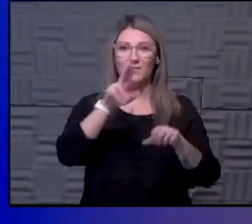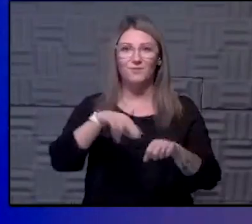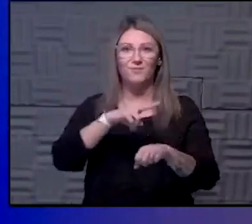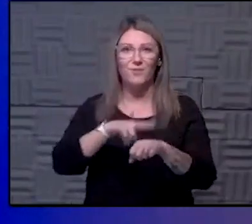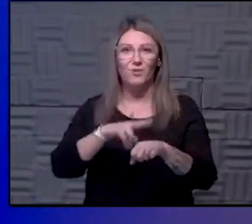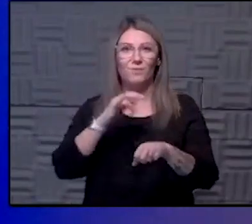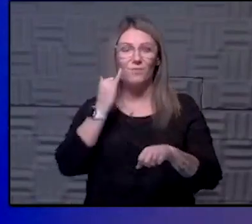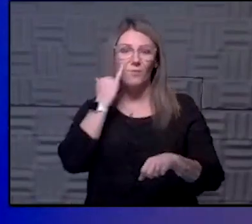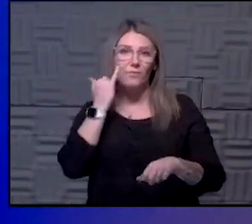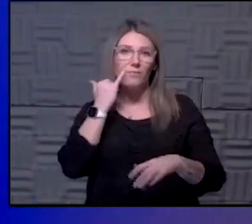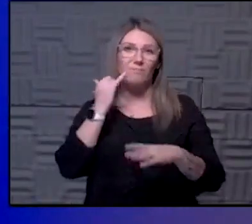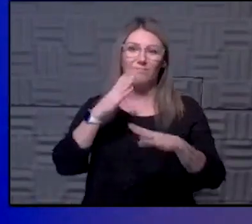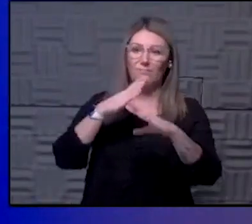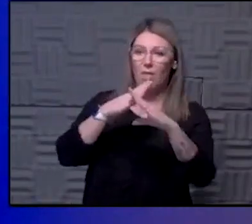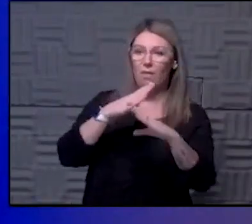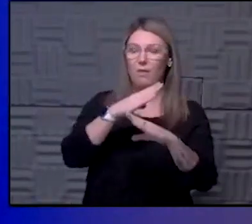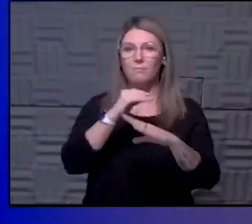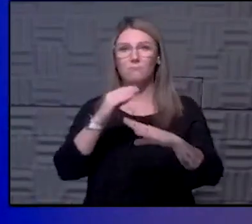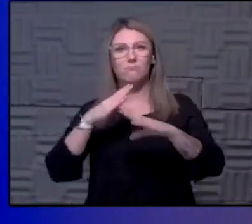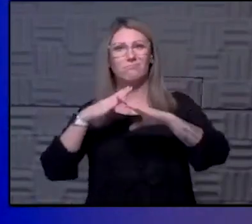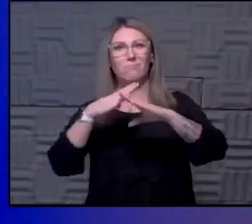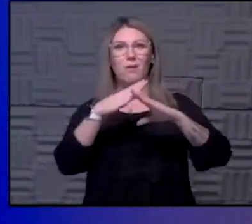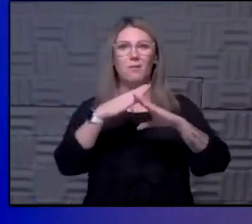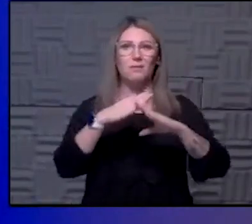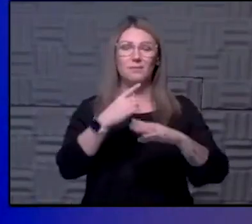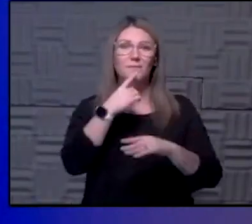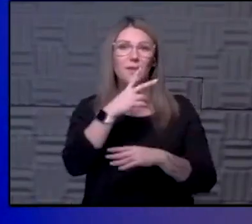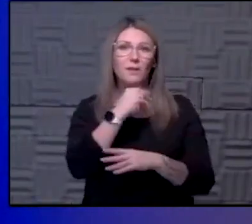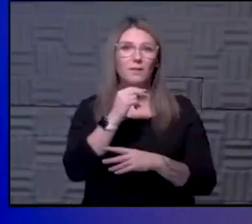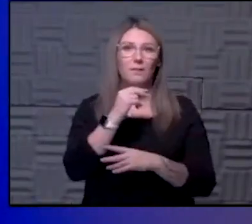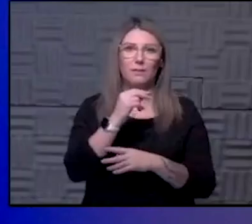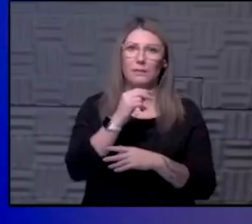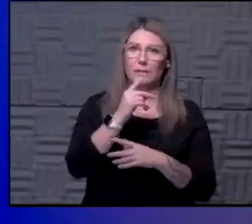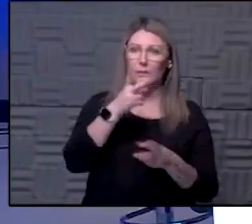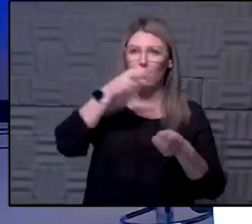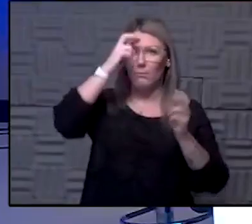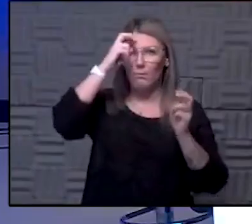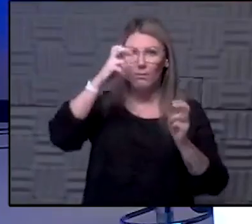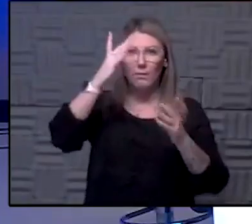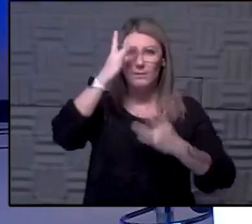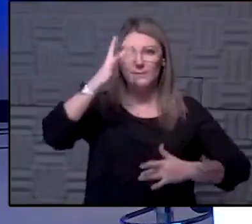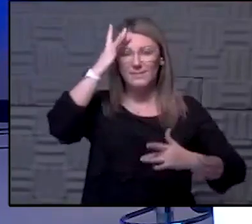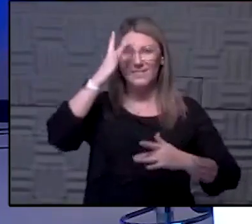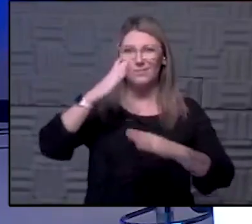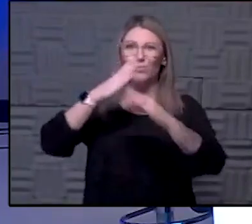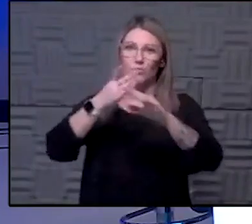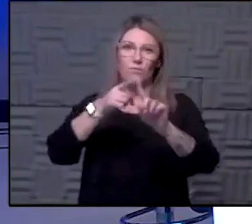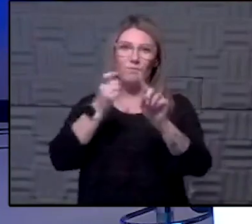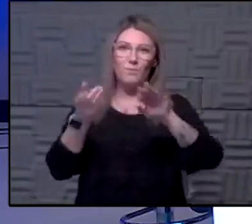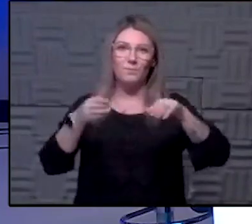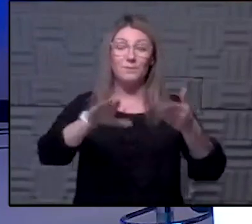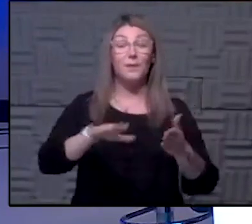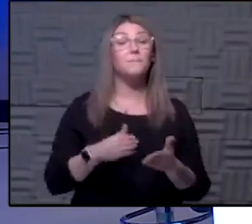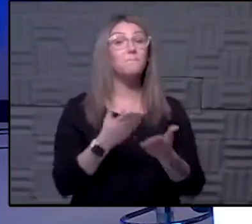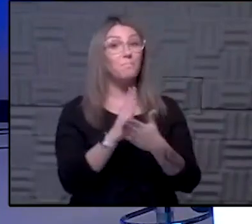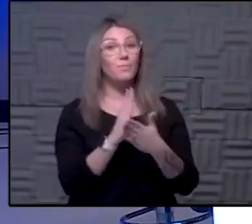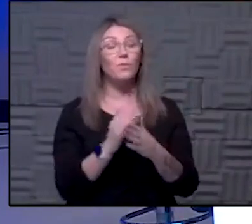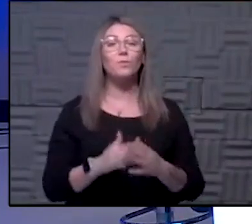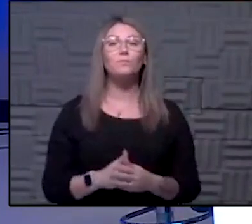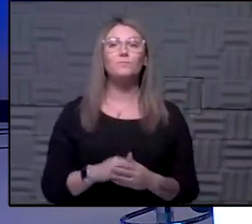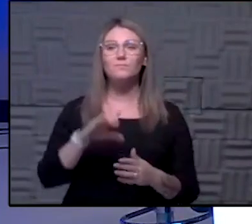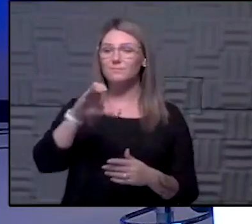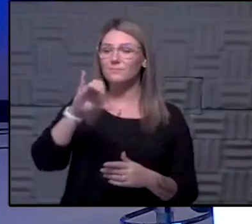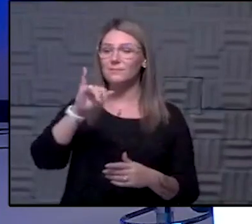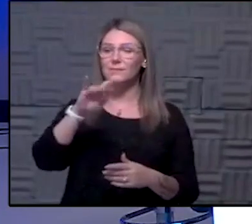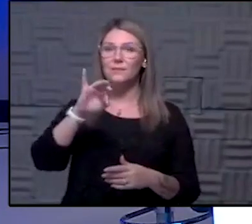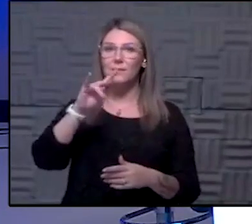you're blocking and protecting against severe and critical disease, you're going to be protecting against death. So, all right. Cynthia